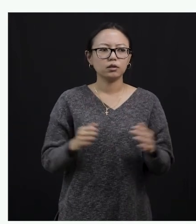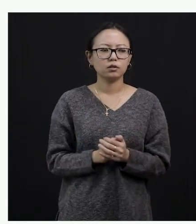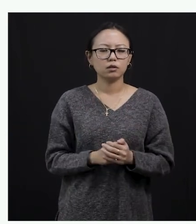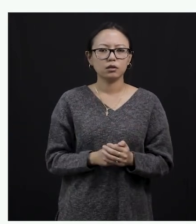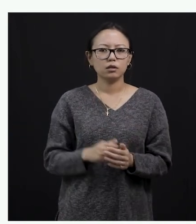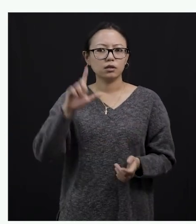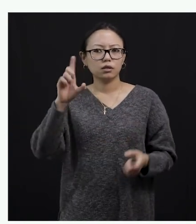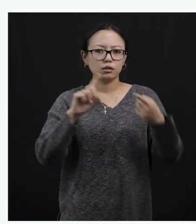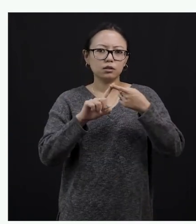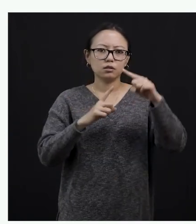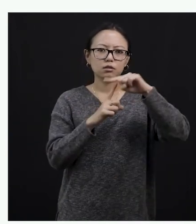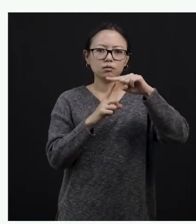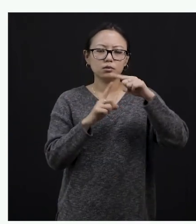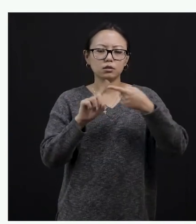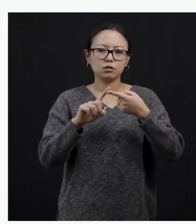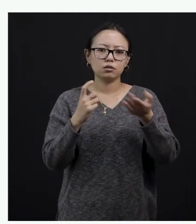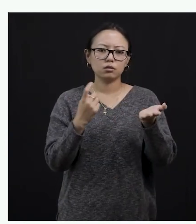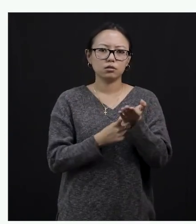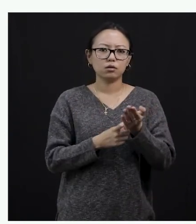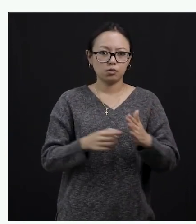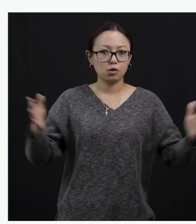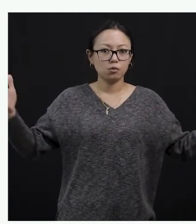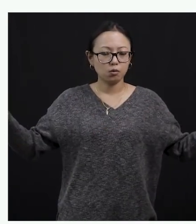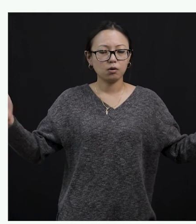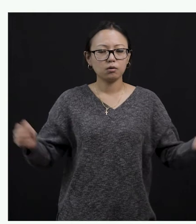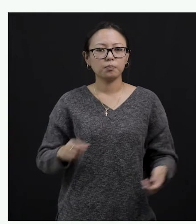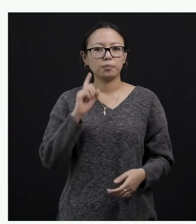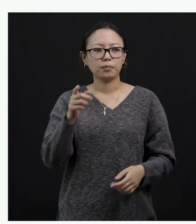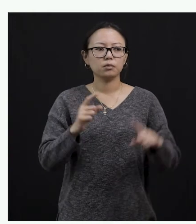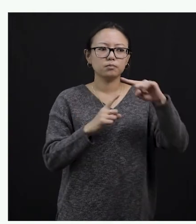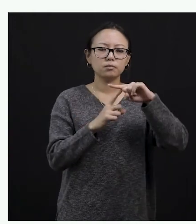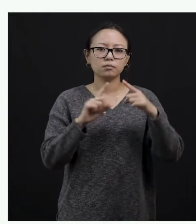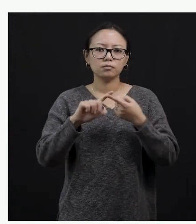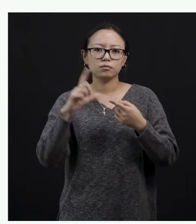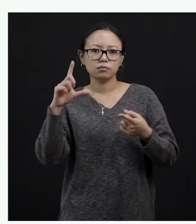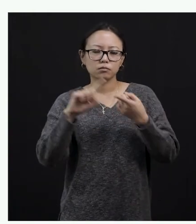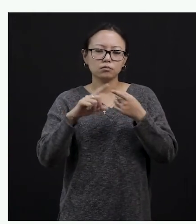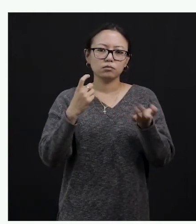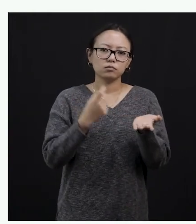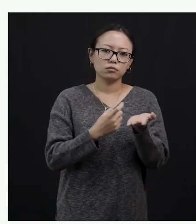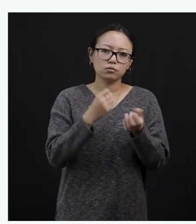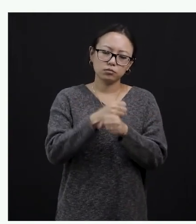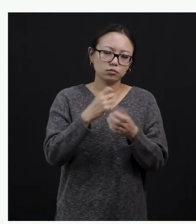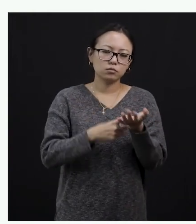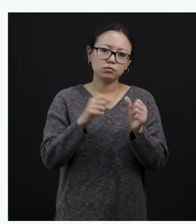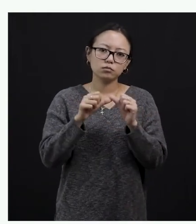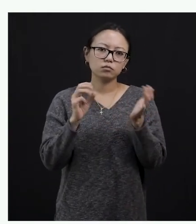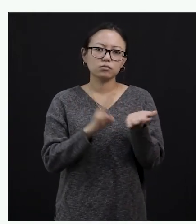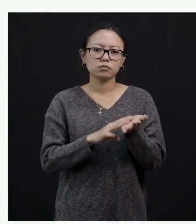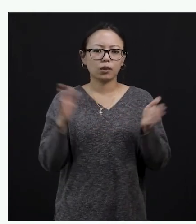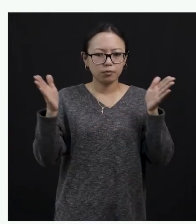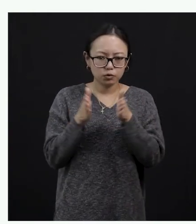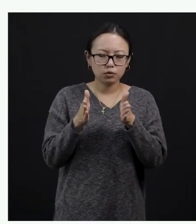used only a few spaces to send the message. Same thing here, they have used only 2 to 3